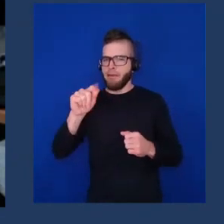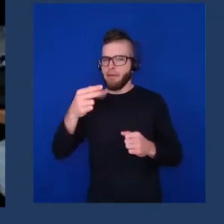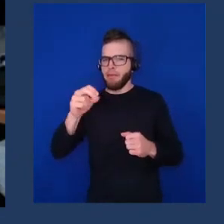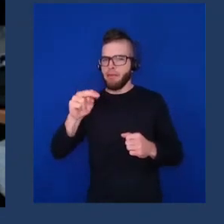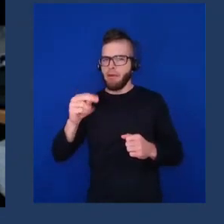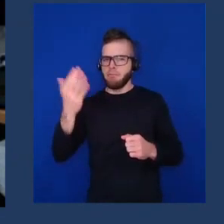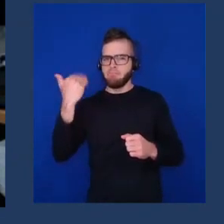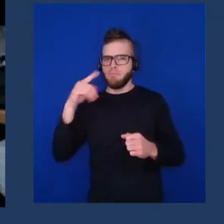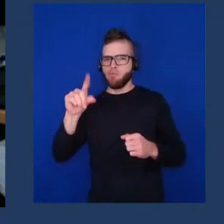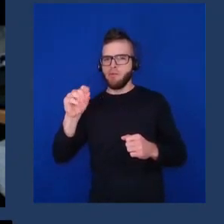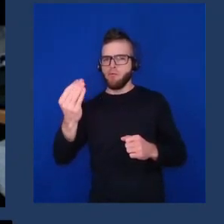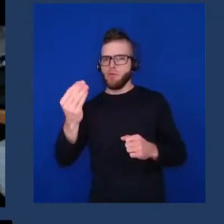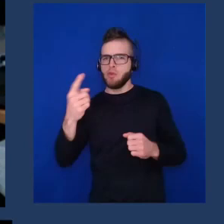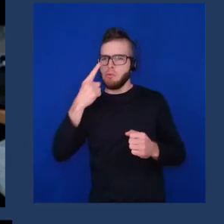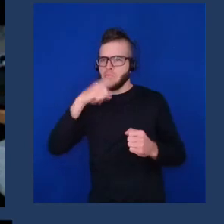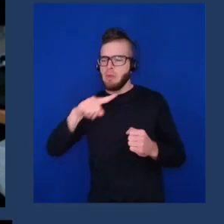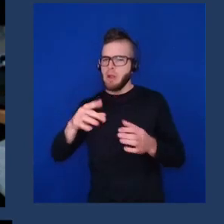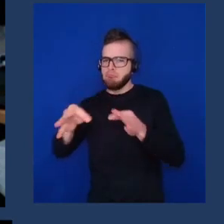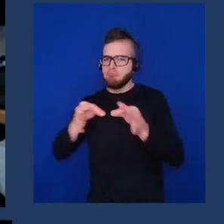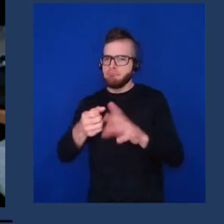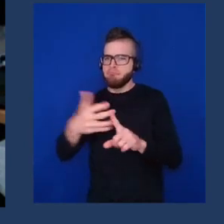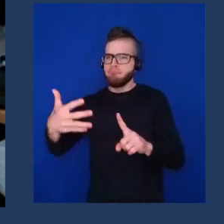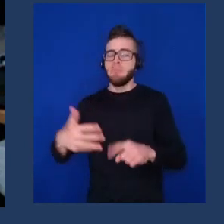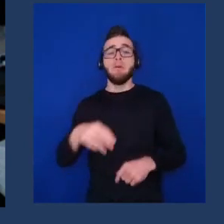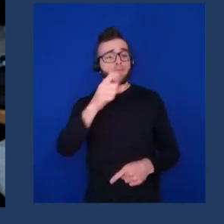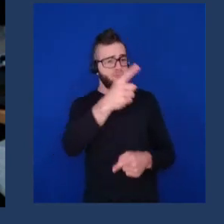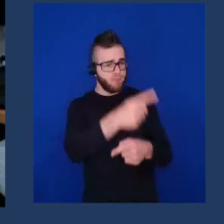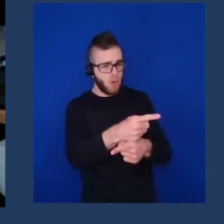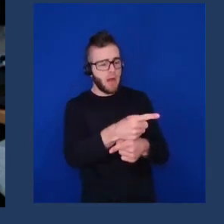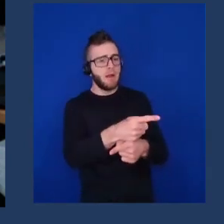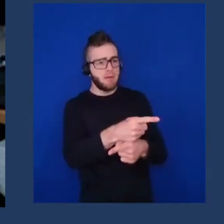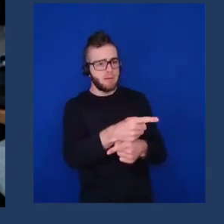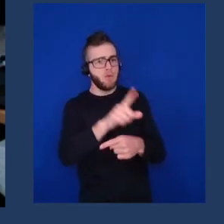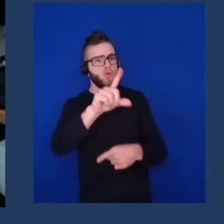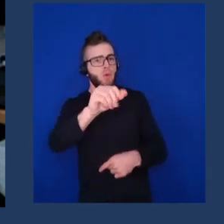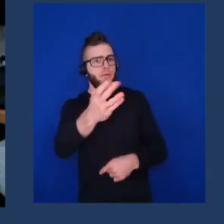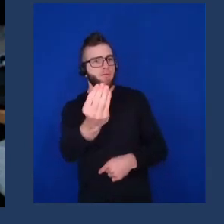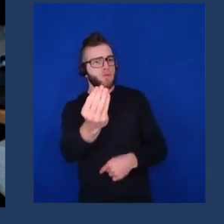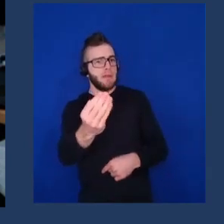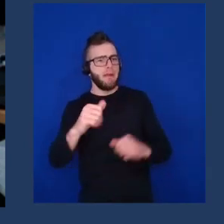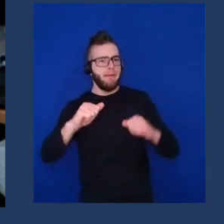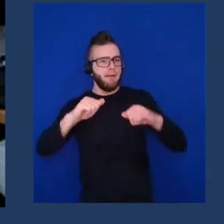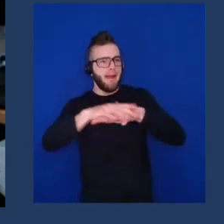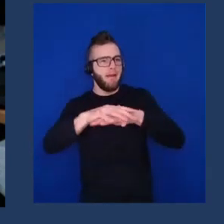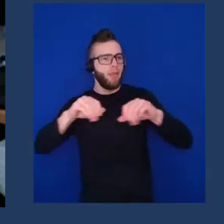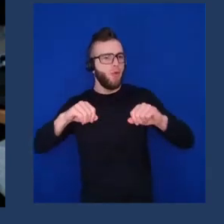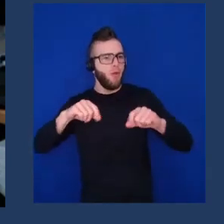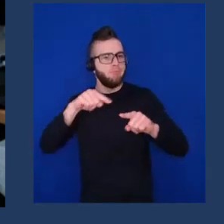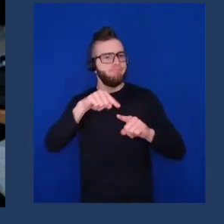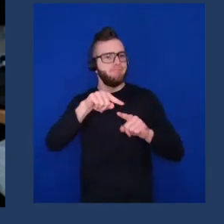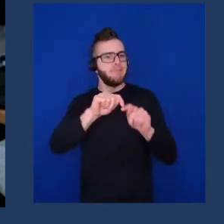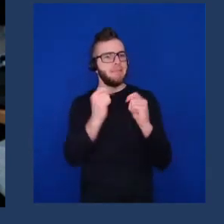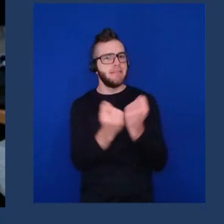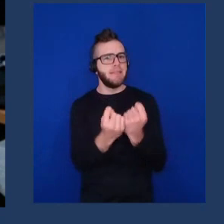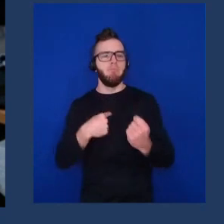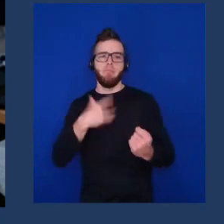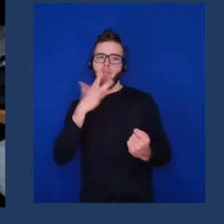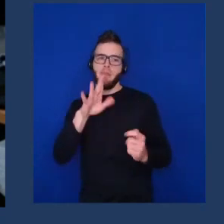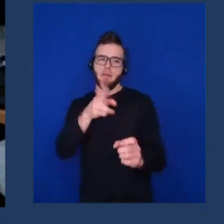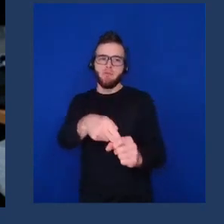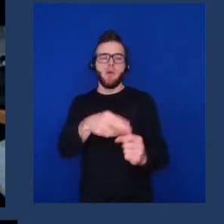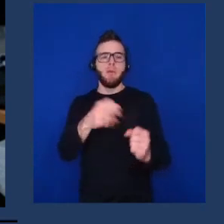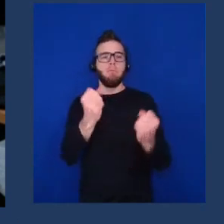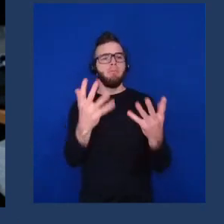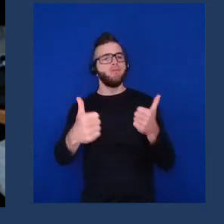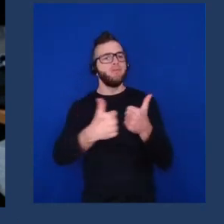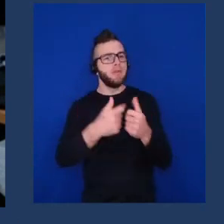started from a hackathon back in 2014. I was lucky enough to be on that team. And we had a lot of challenges that came directly from our users,